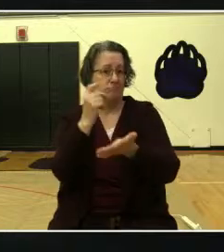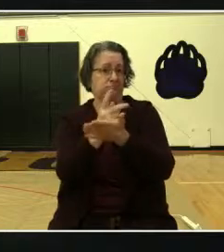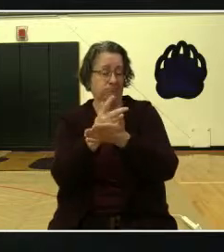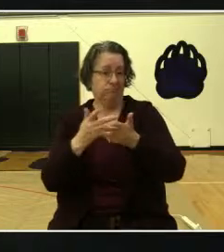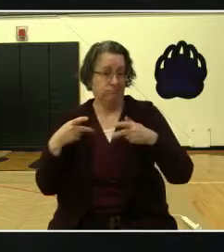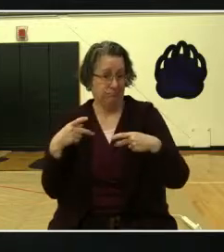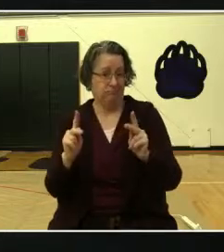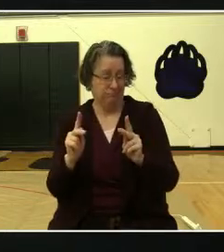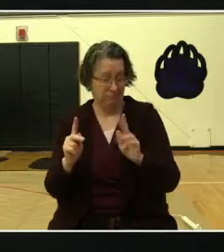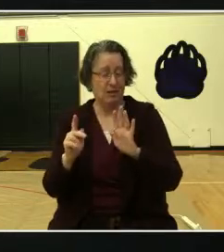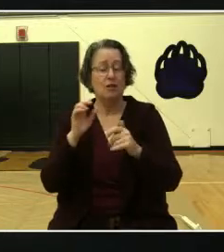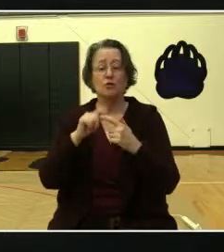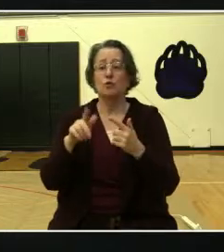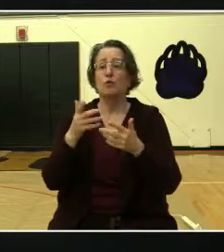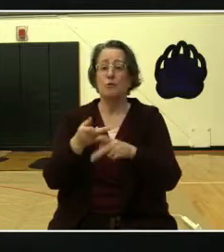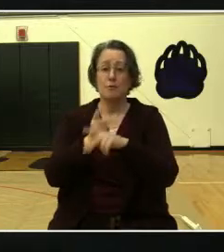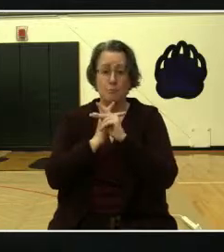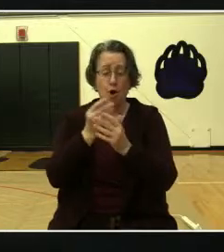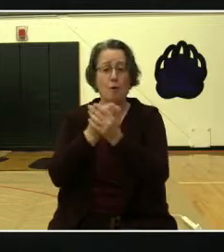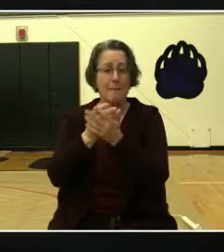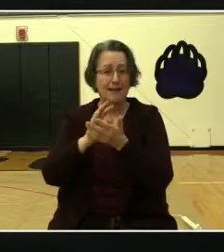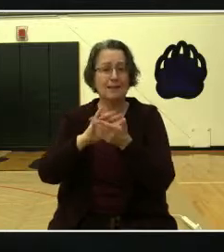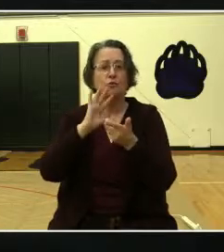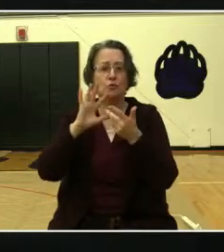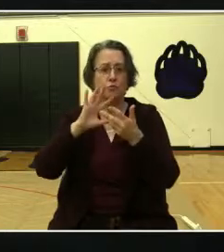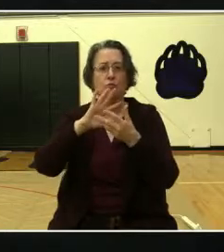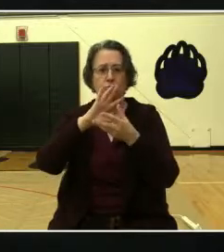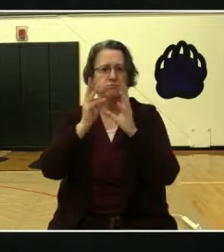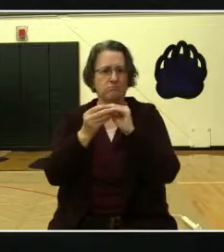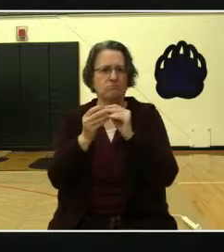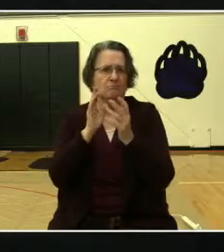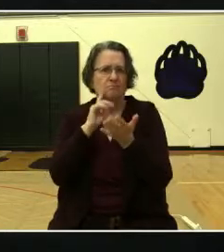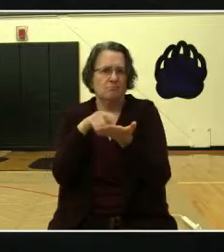grants and other revenue is there any